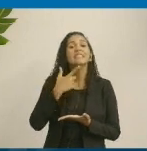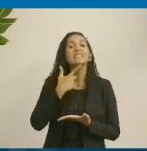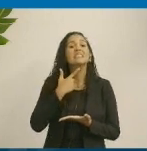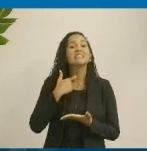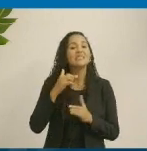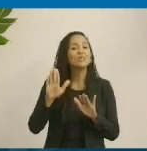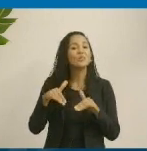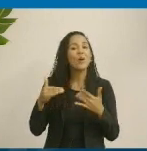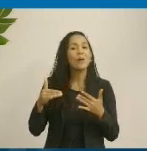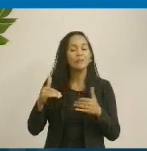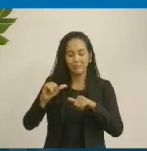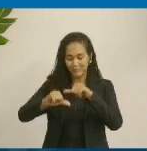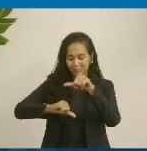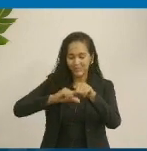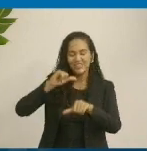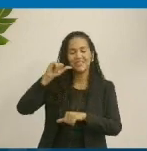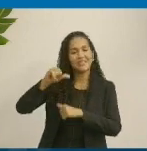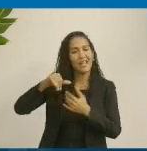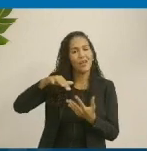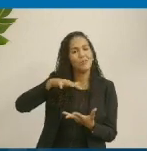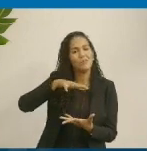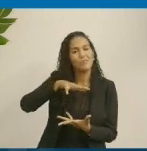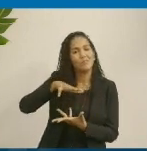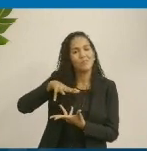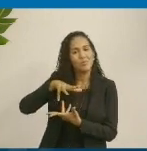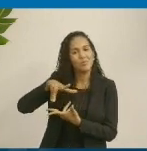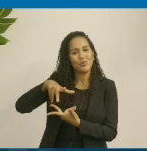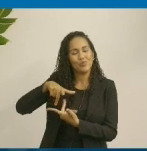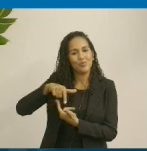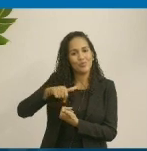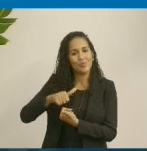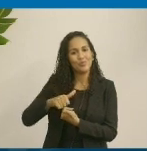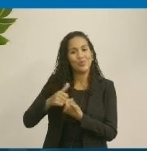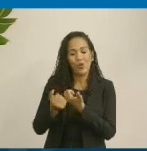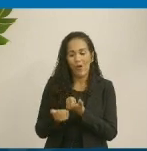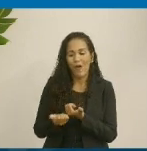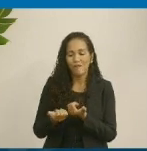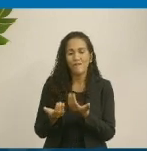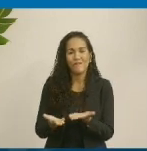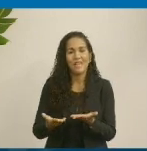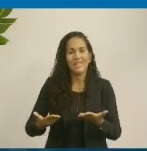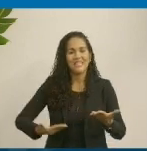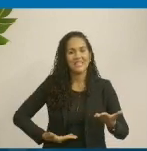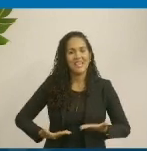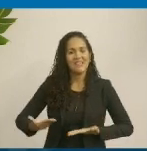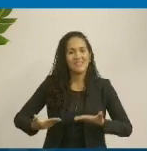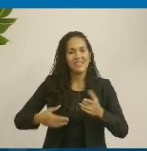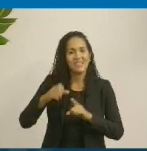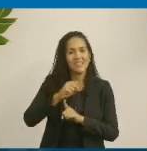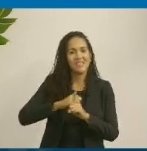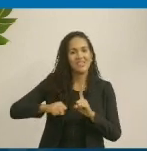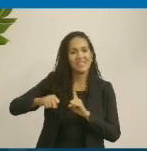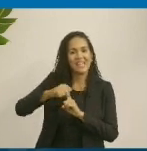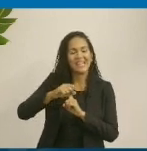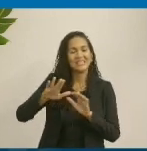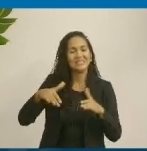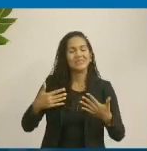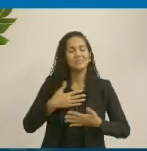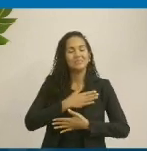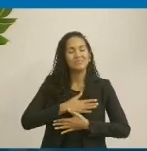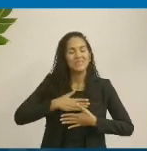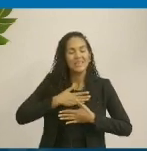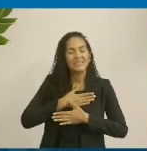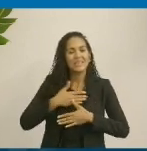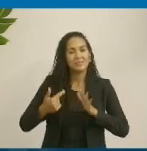through being in service of society. So it is my pleasure today to present to you one